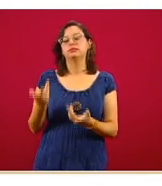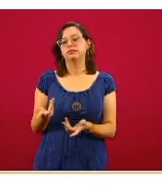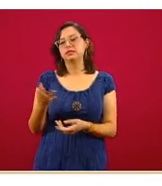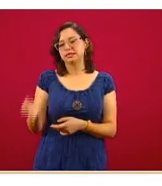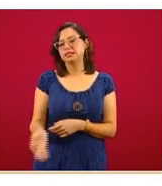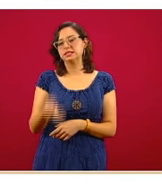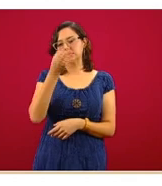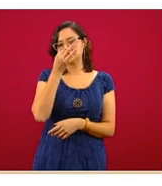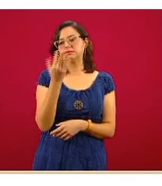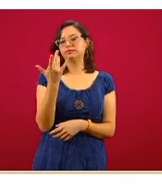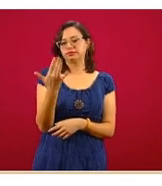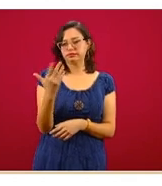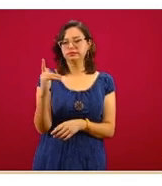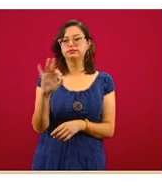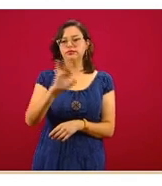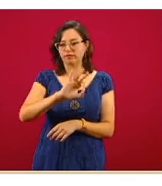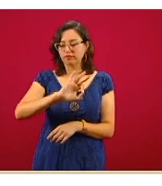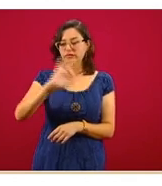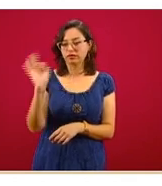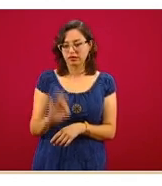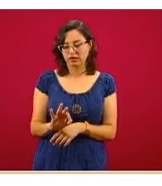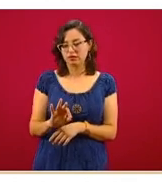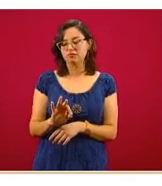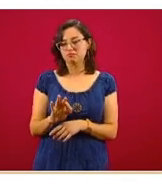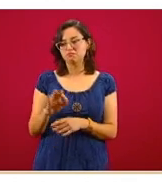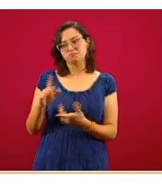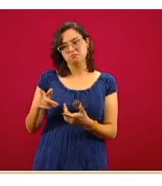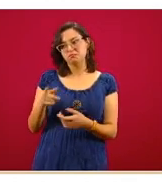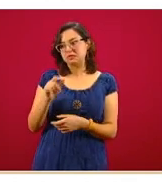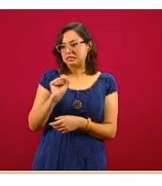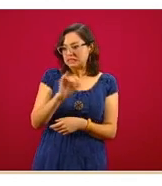you can, if we take into account the positive result